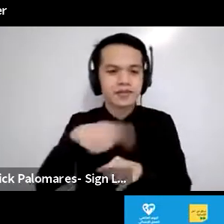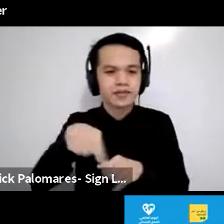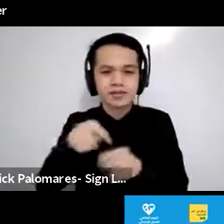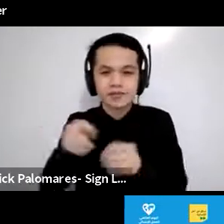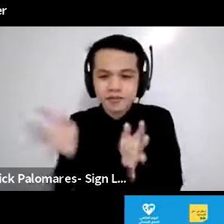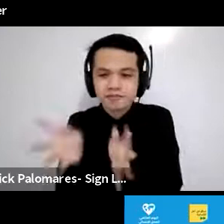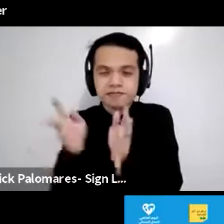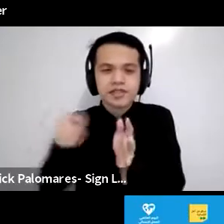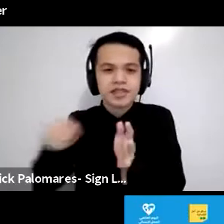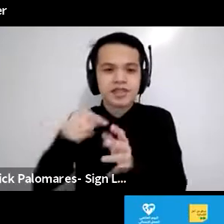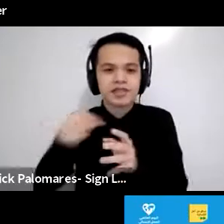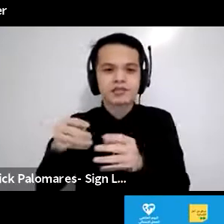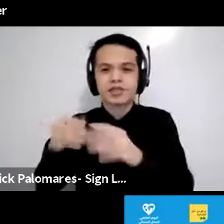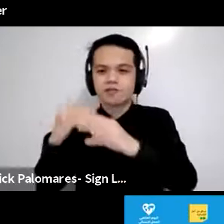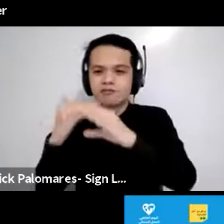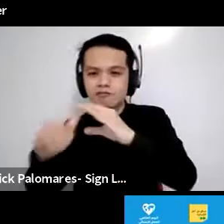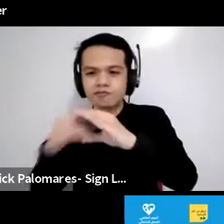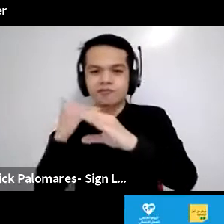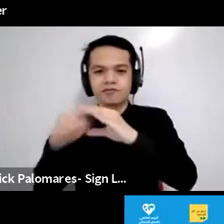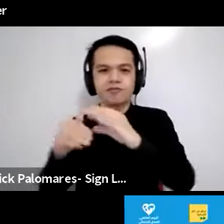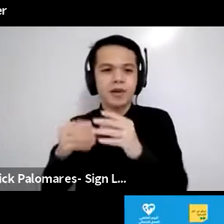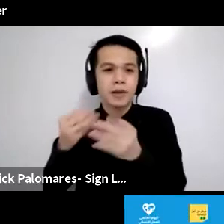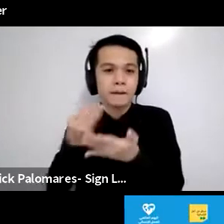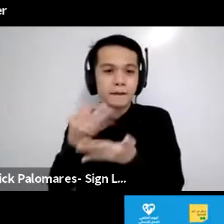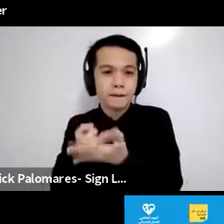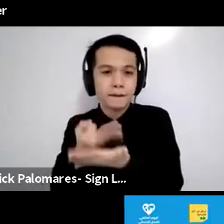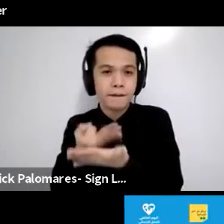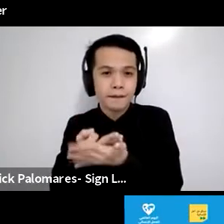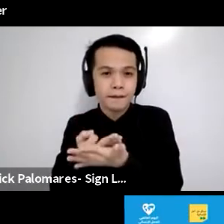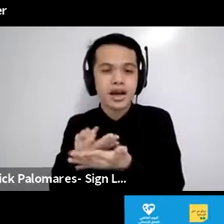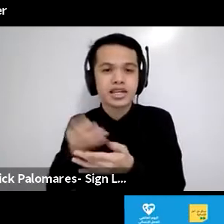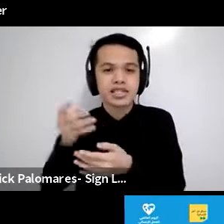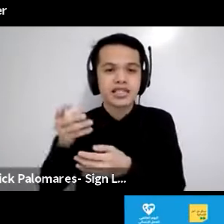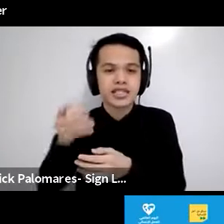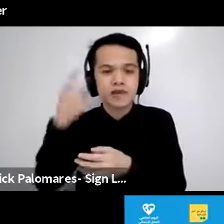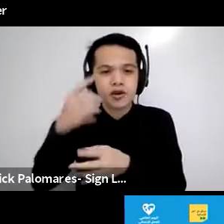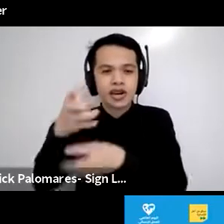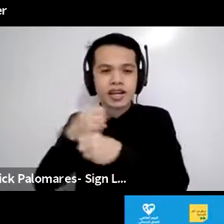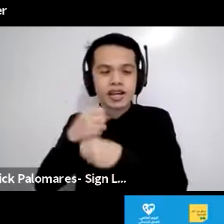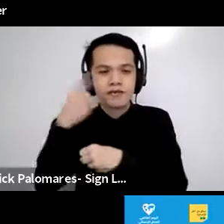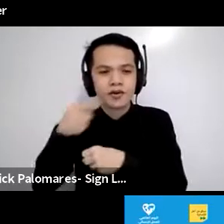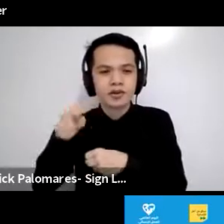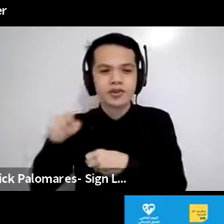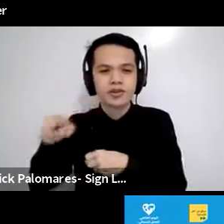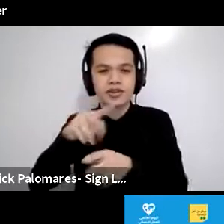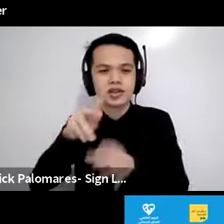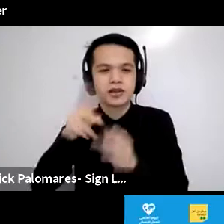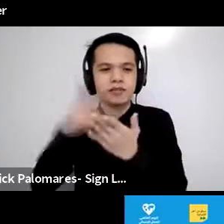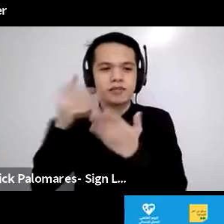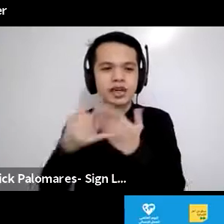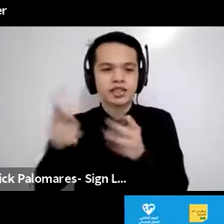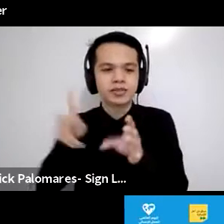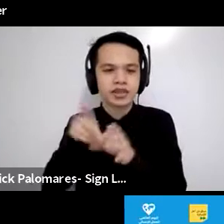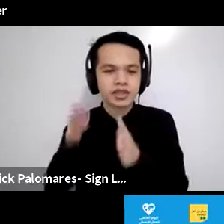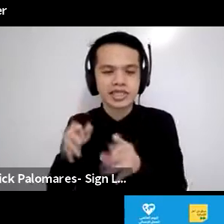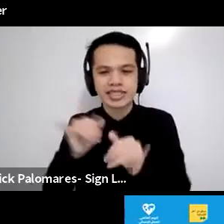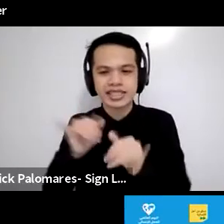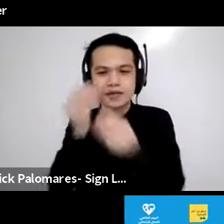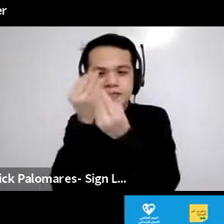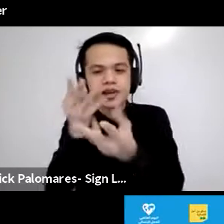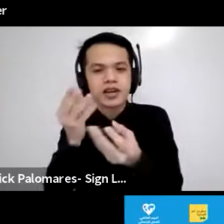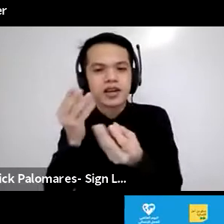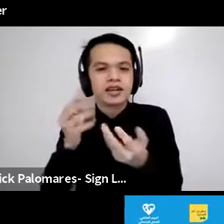money in, money out outlets to provide cash withdrawals to project participants and launch information and